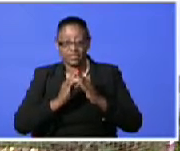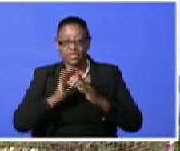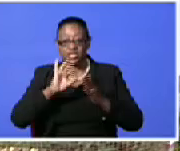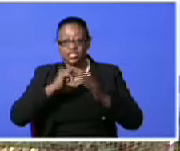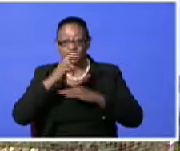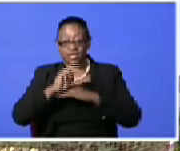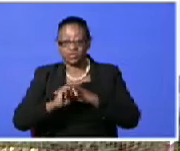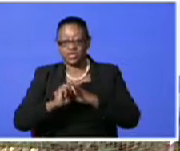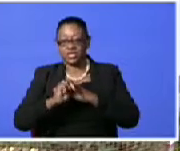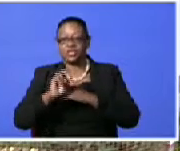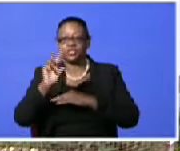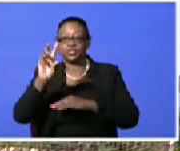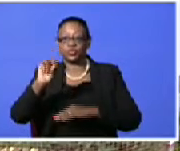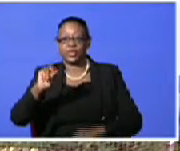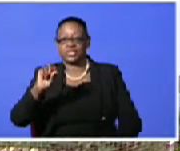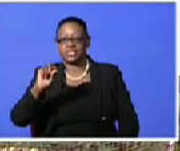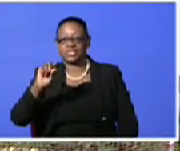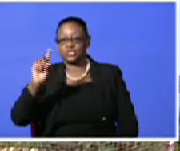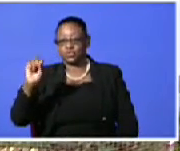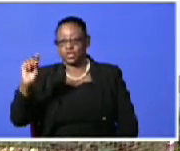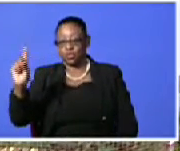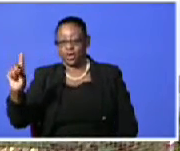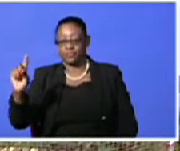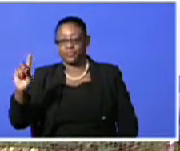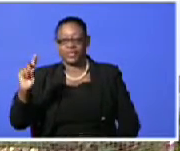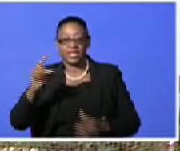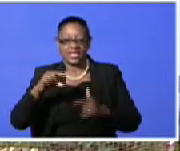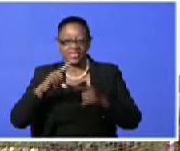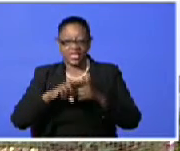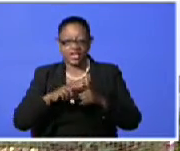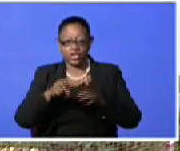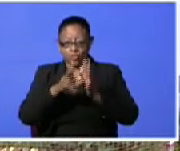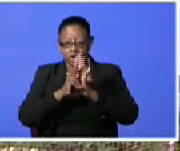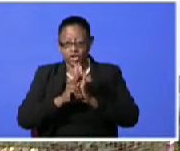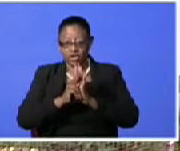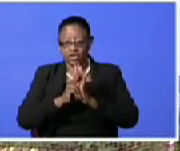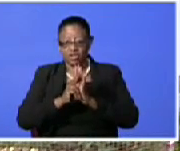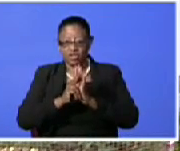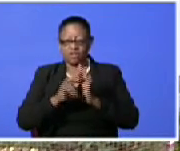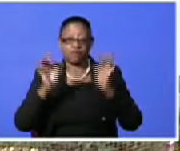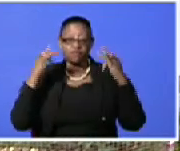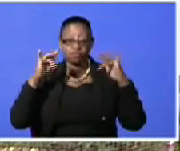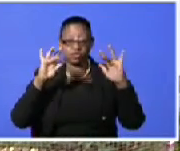January 2021. The group is the largest that the Prerogative of Mercy Committee has ever considered.